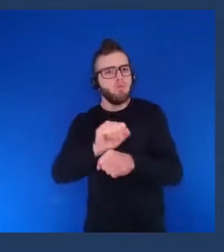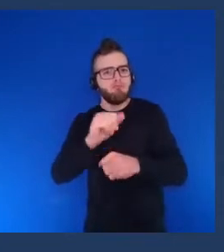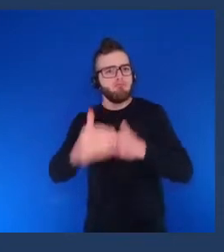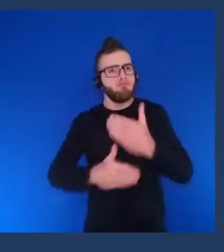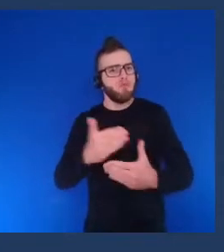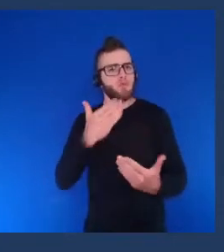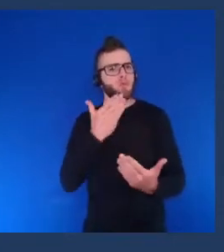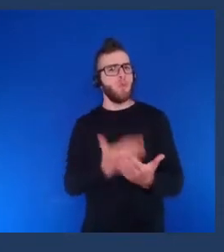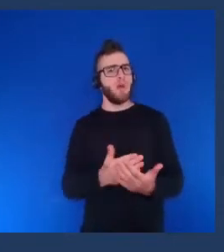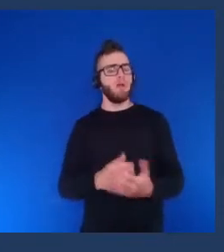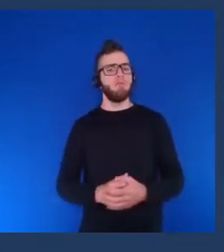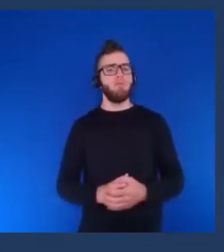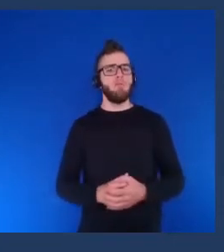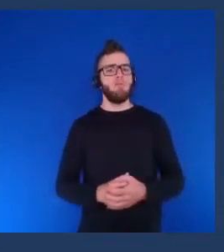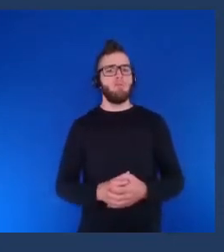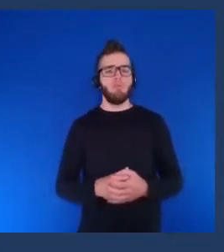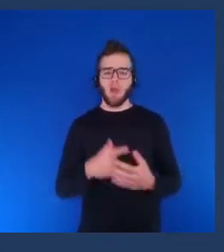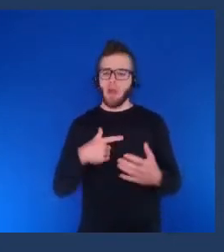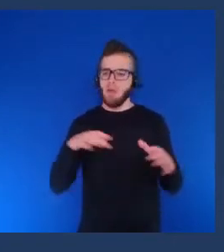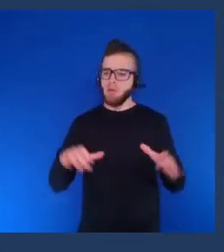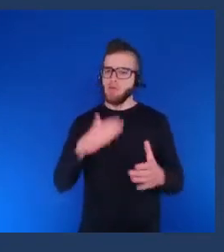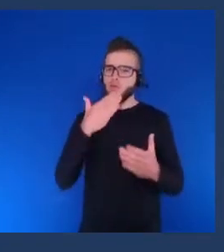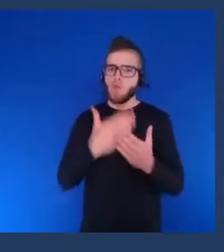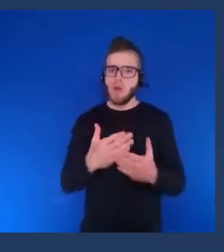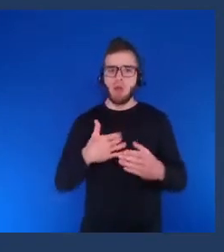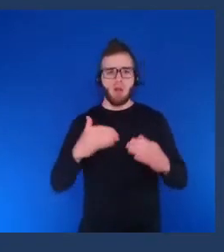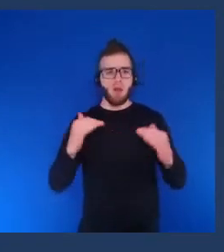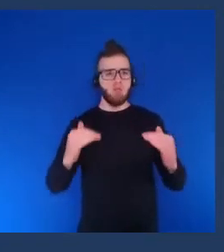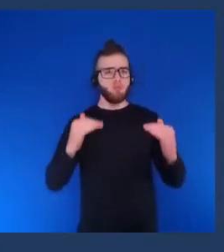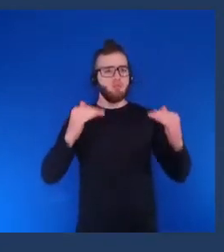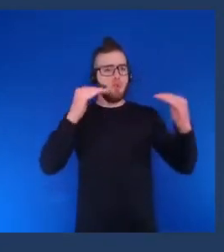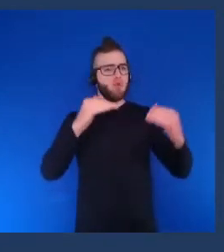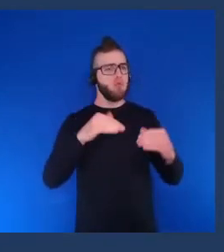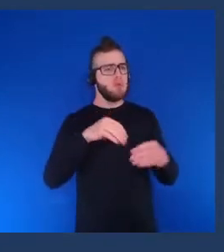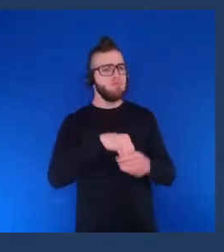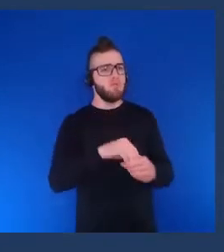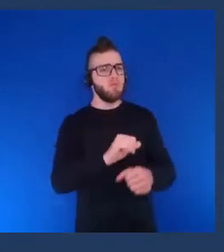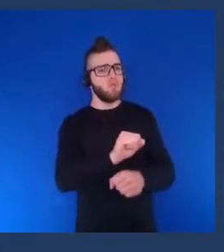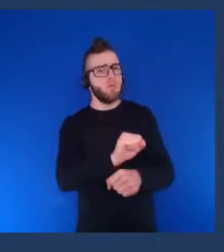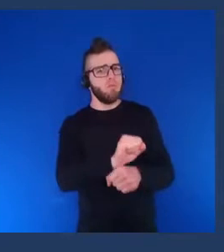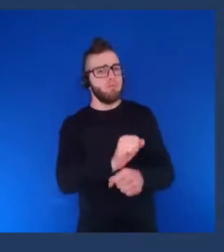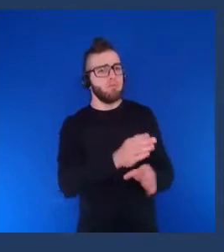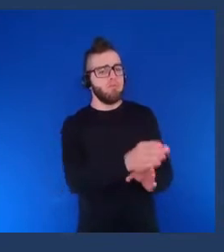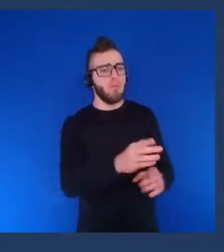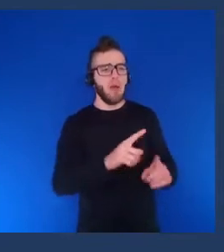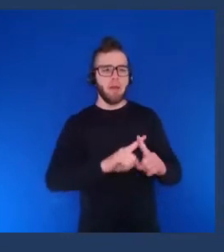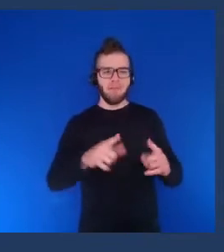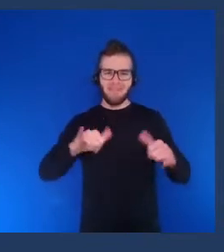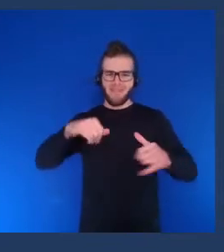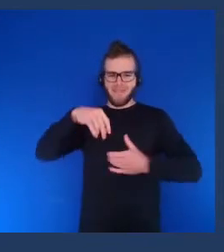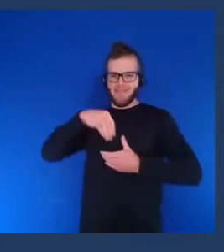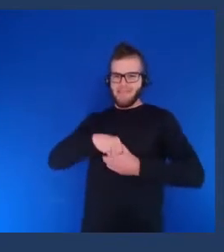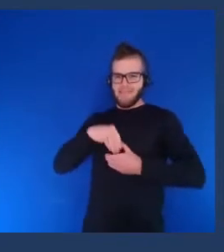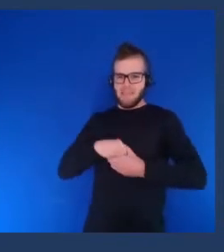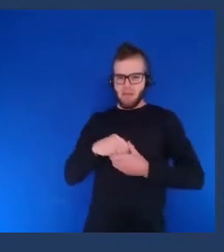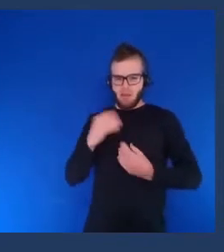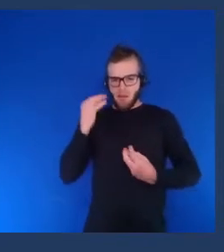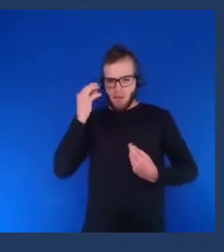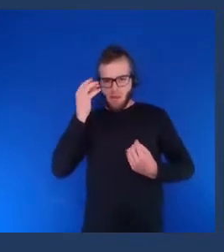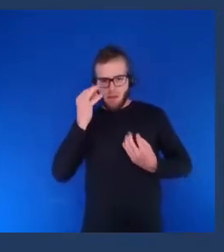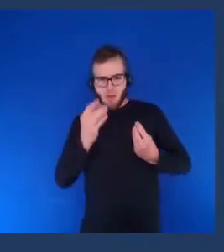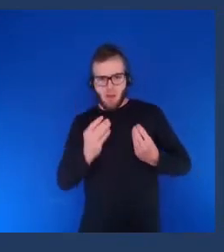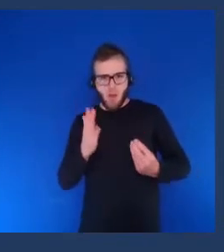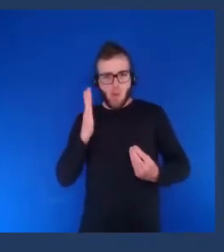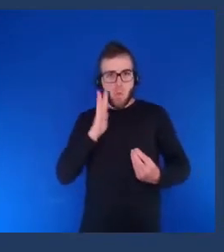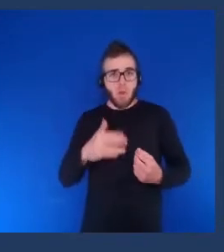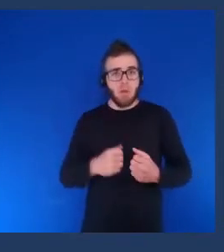and getting promoted, but having this pressure of, will I ever tell folks of the hidden disability? And by the way, I